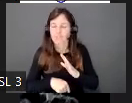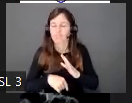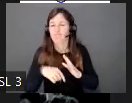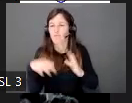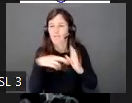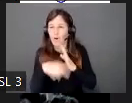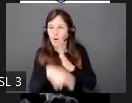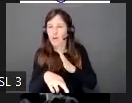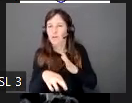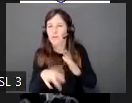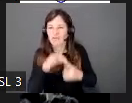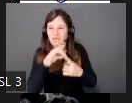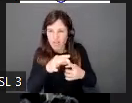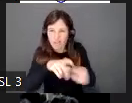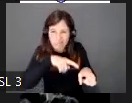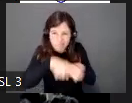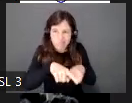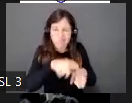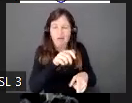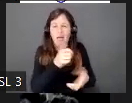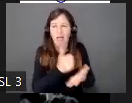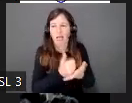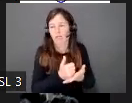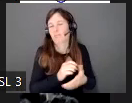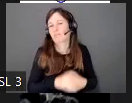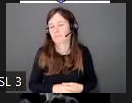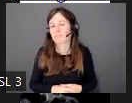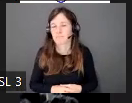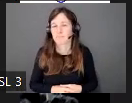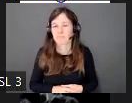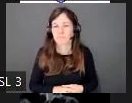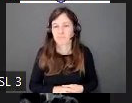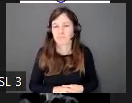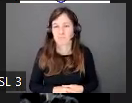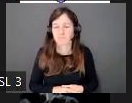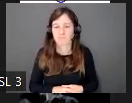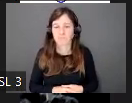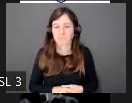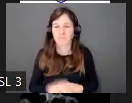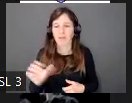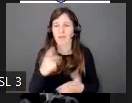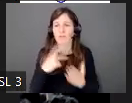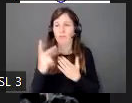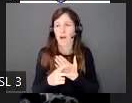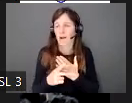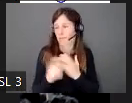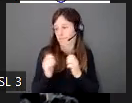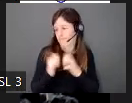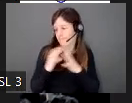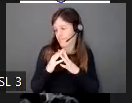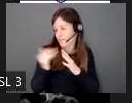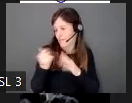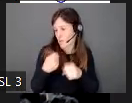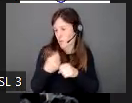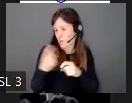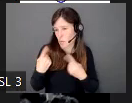follow-up where it's needed for a special geriatric response. There's a program that's come over the past couple of years. It's